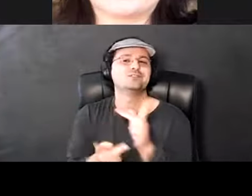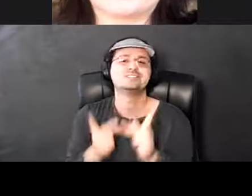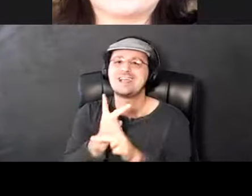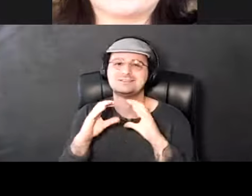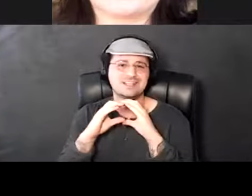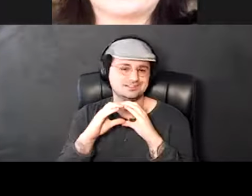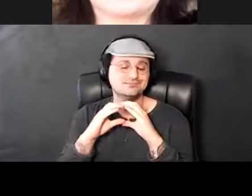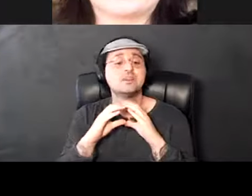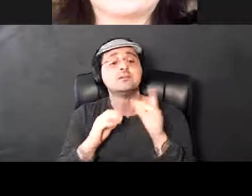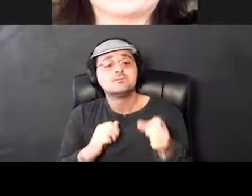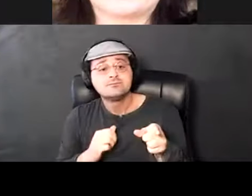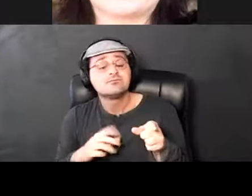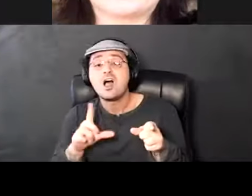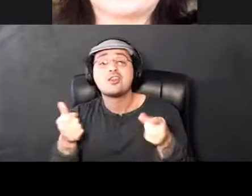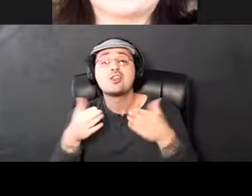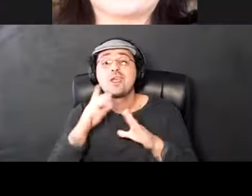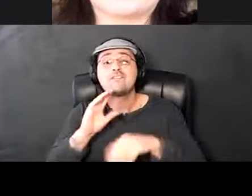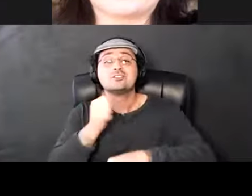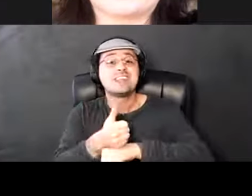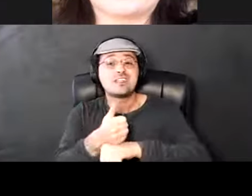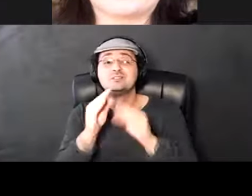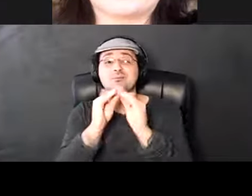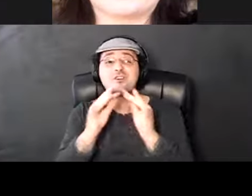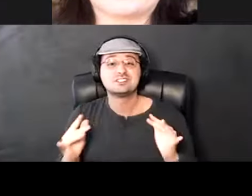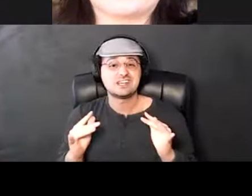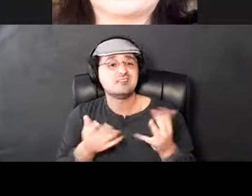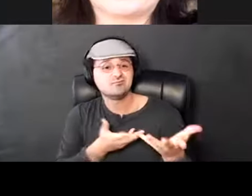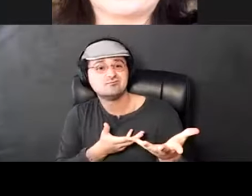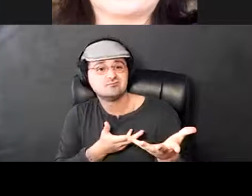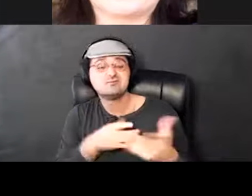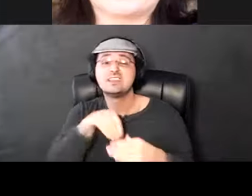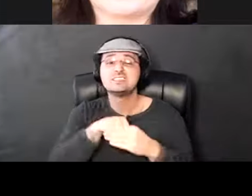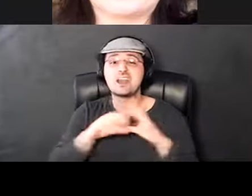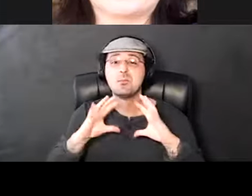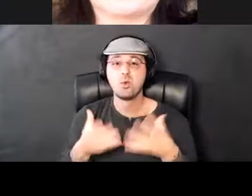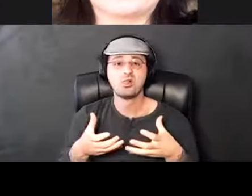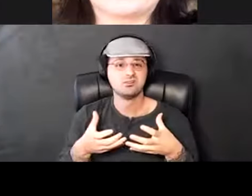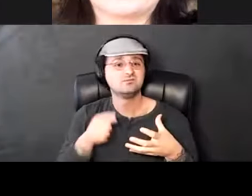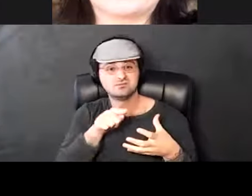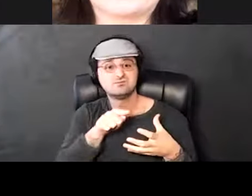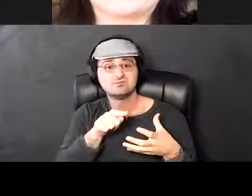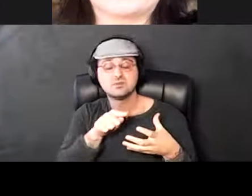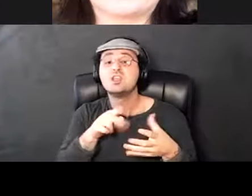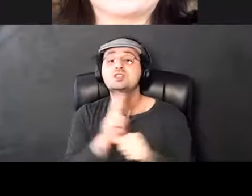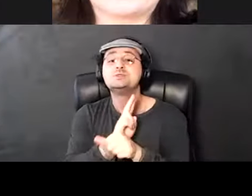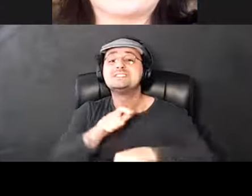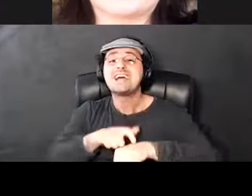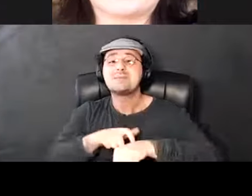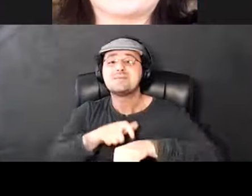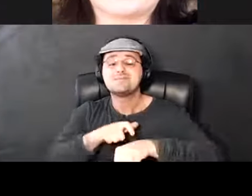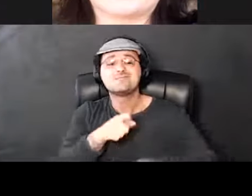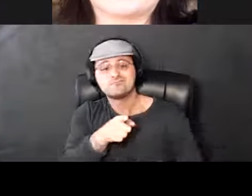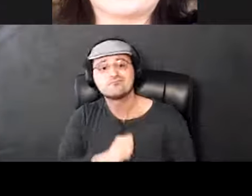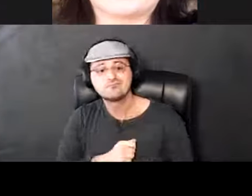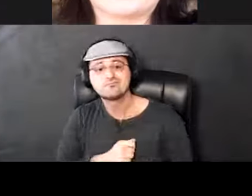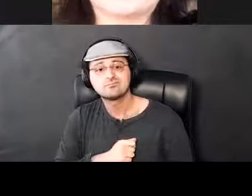way that you can generate diversity within a pool of progenitors is by timing. So we know that